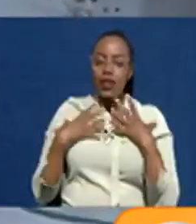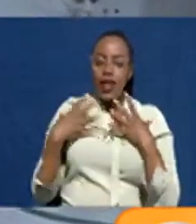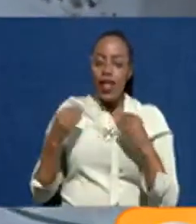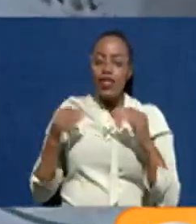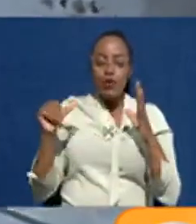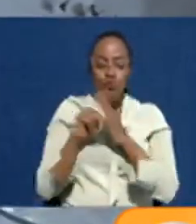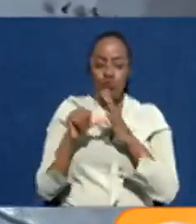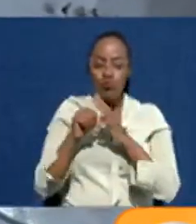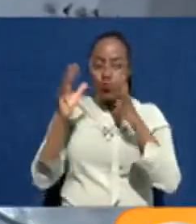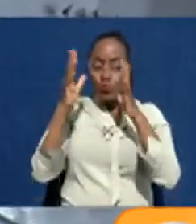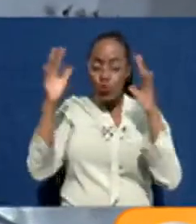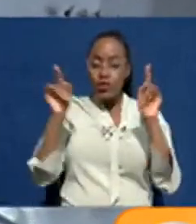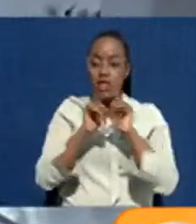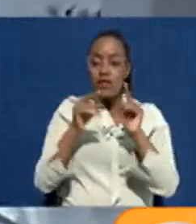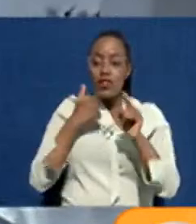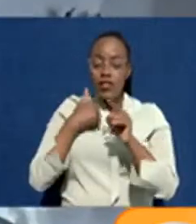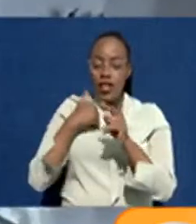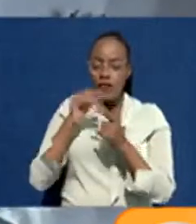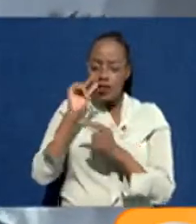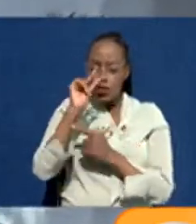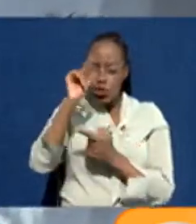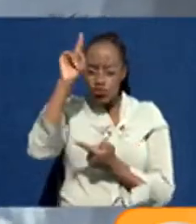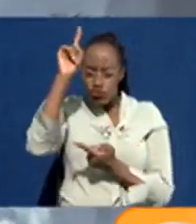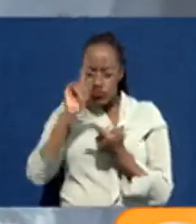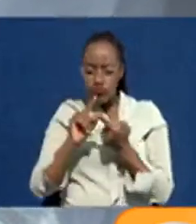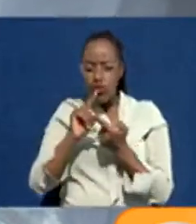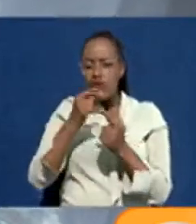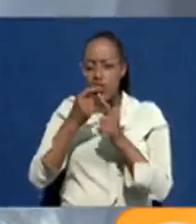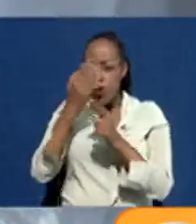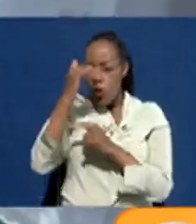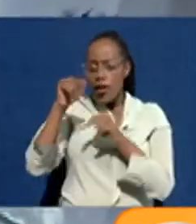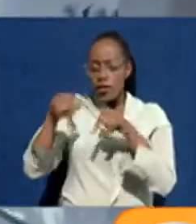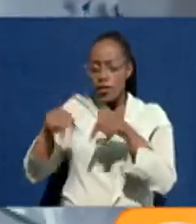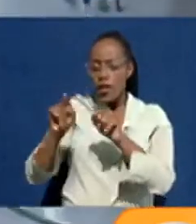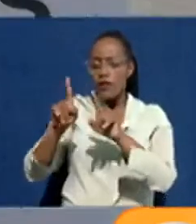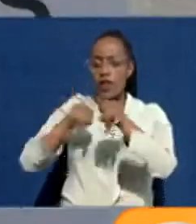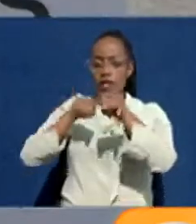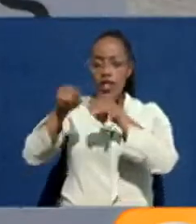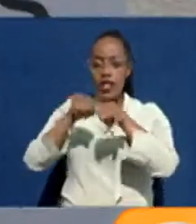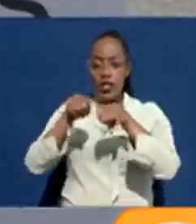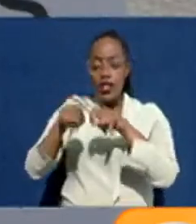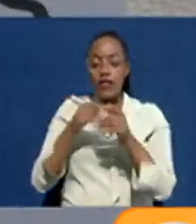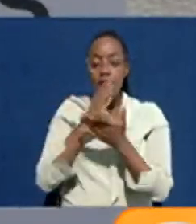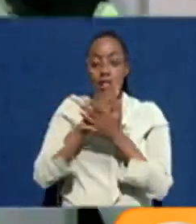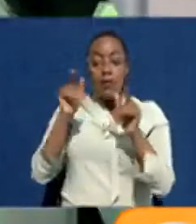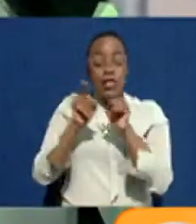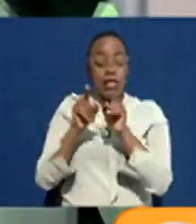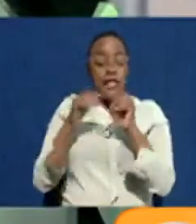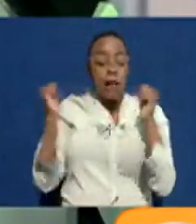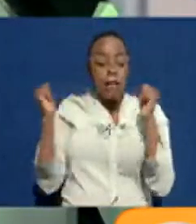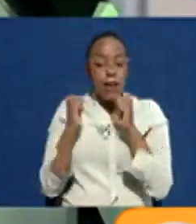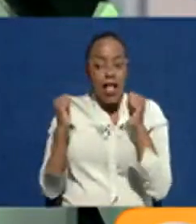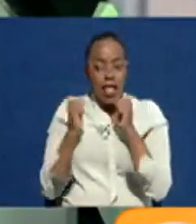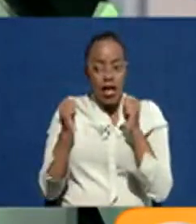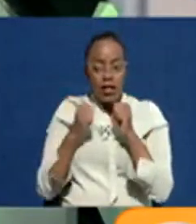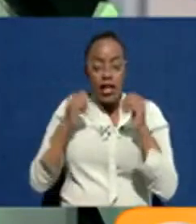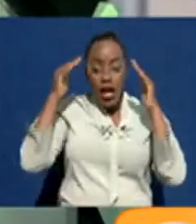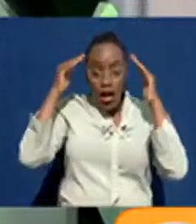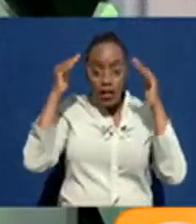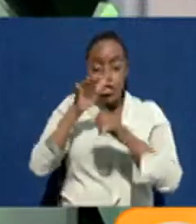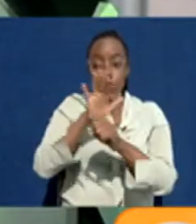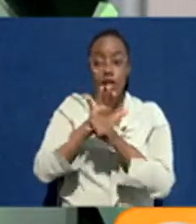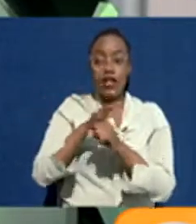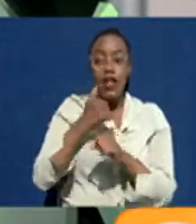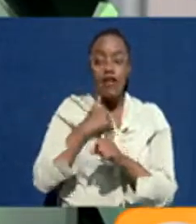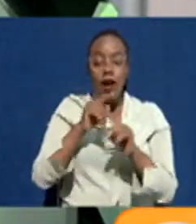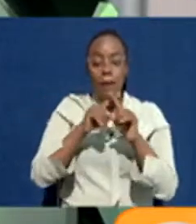Kenya, they have minimal attention since they self-regulate. Something like malaria is given a lot of attention, but